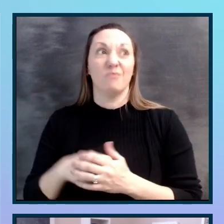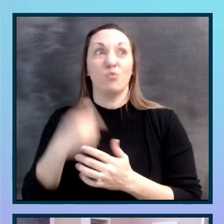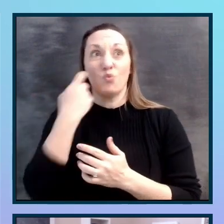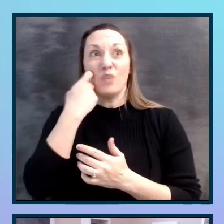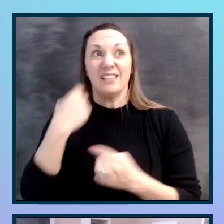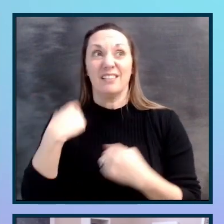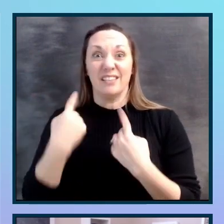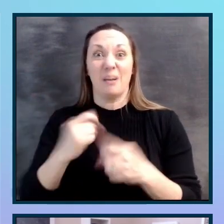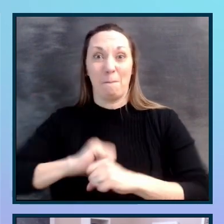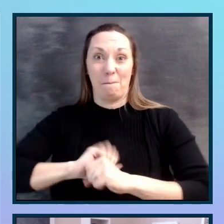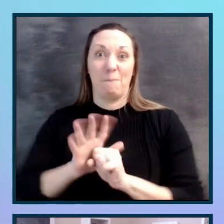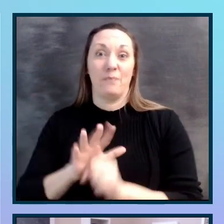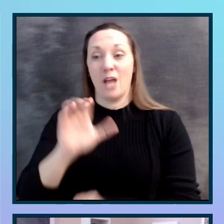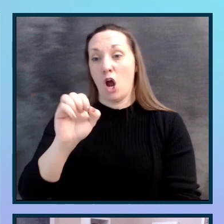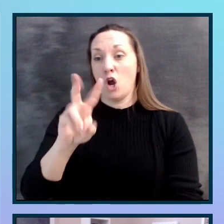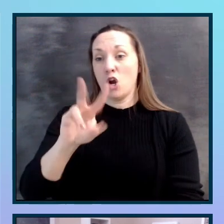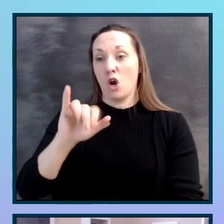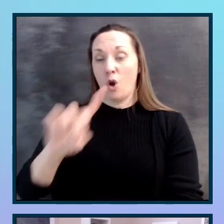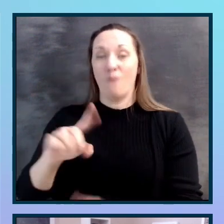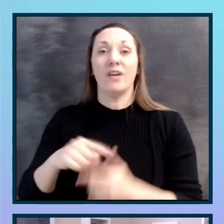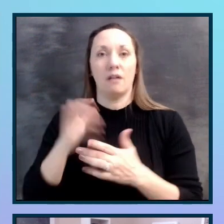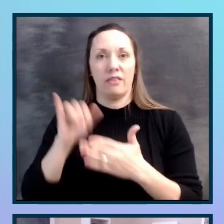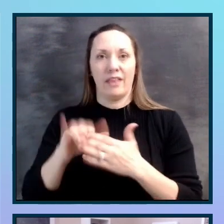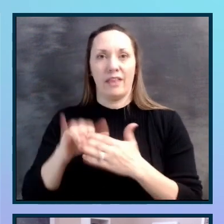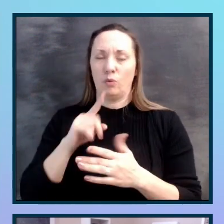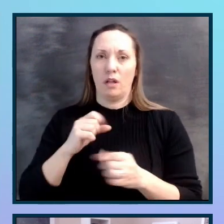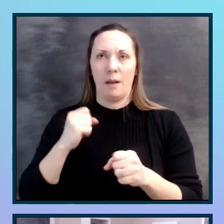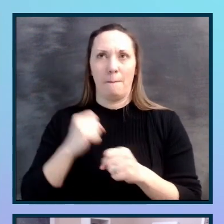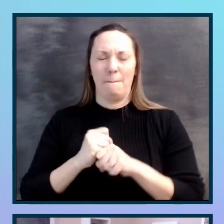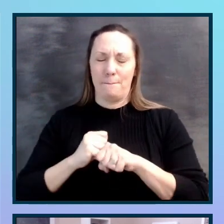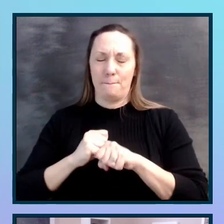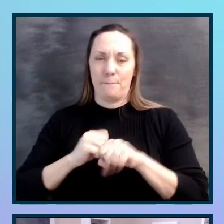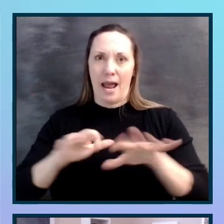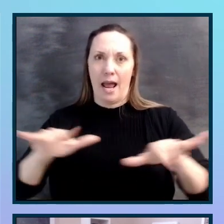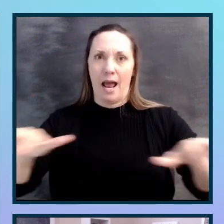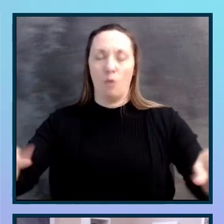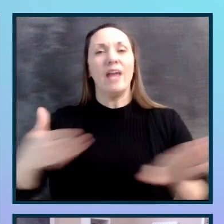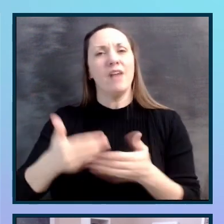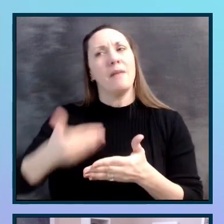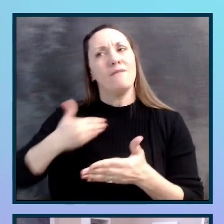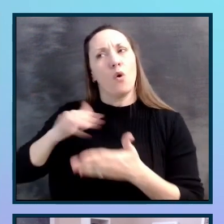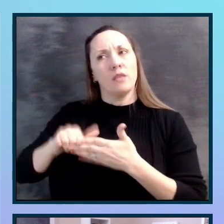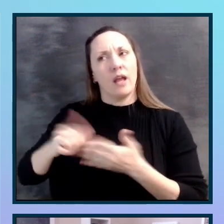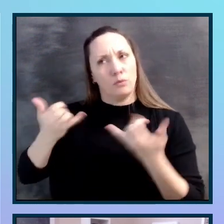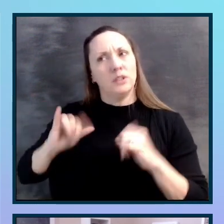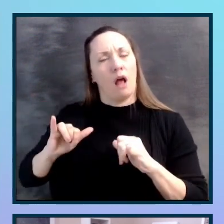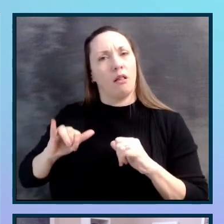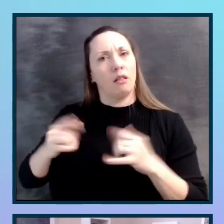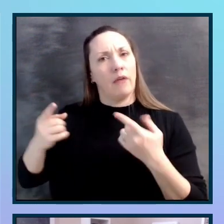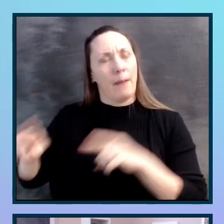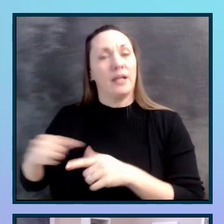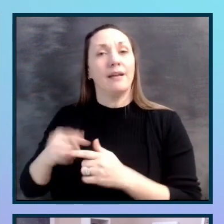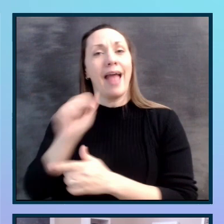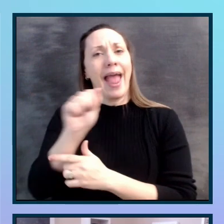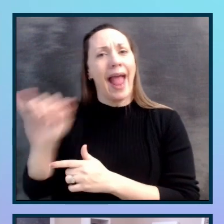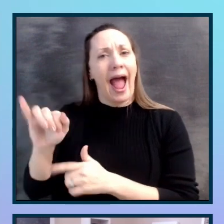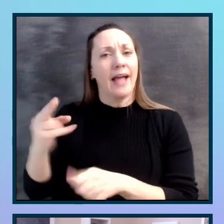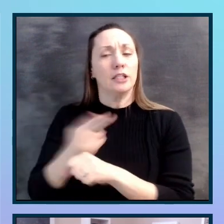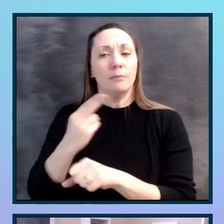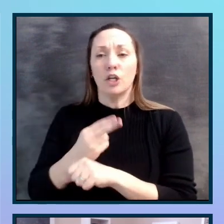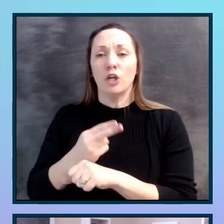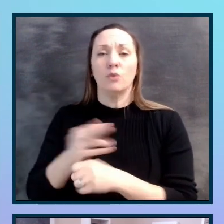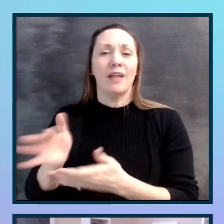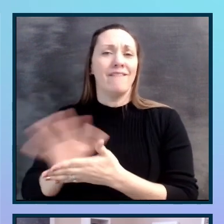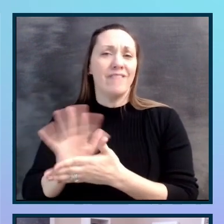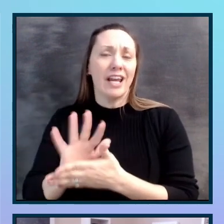pandemic, this has absolutely exploded. Although even before that, it was a factor. AI is being used in